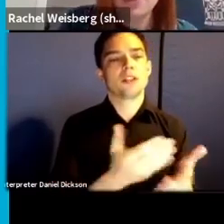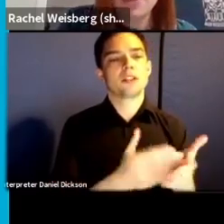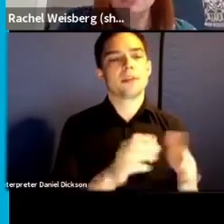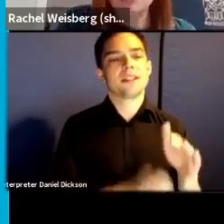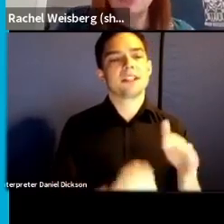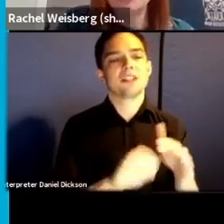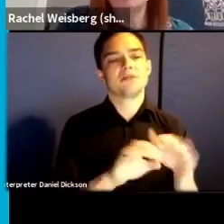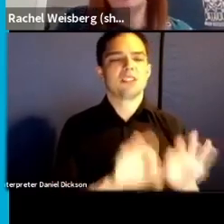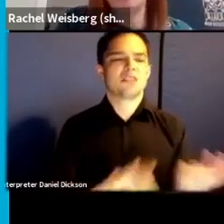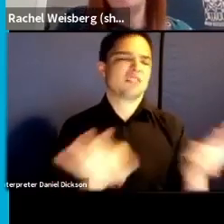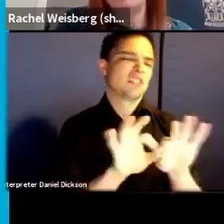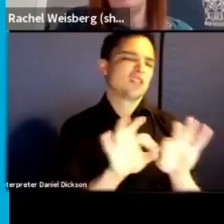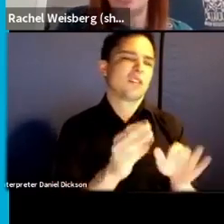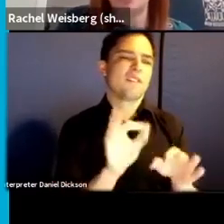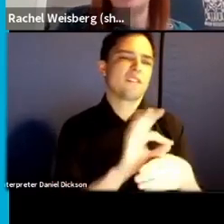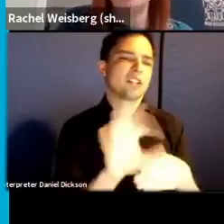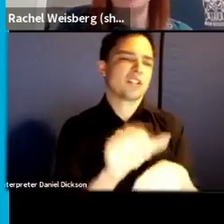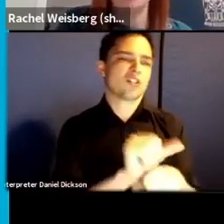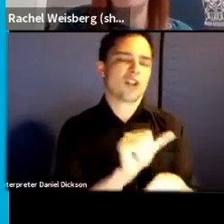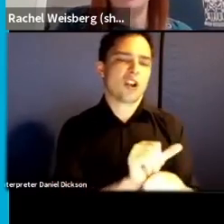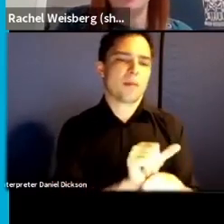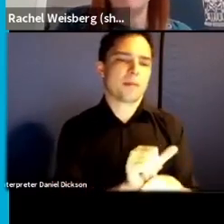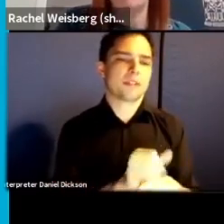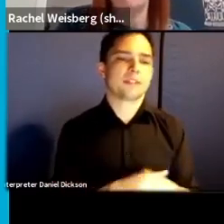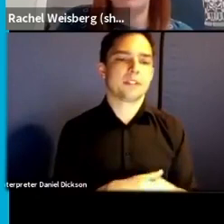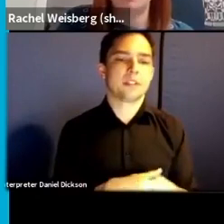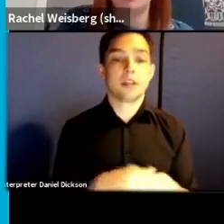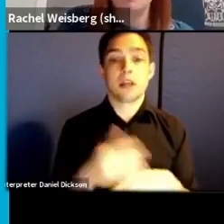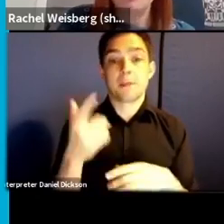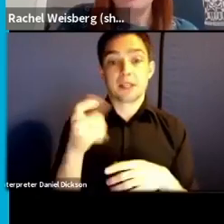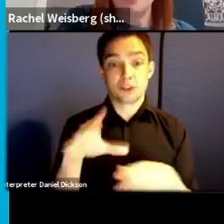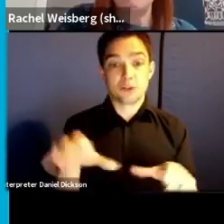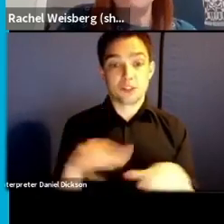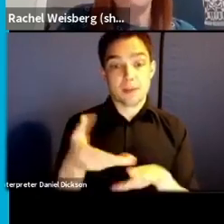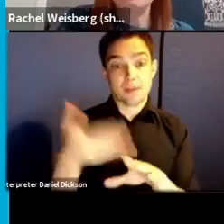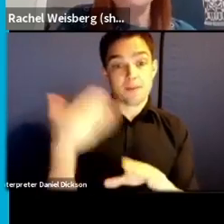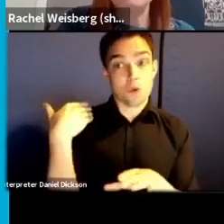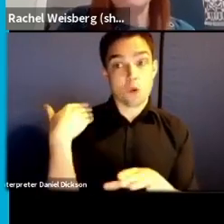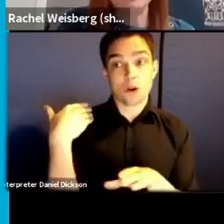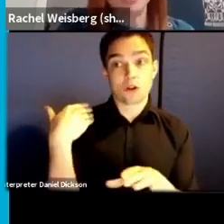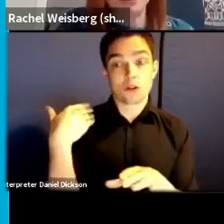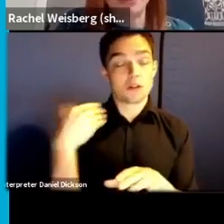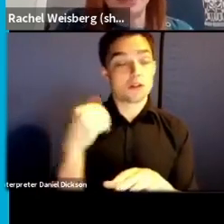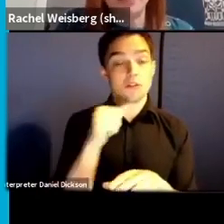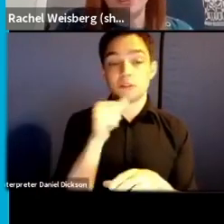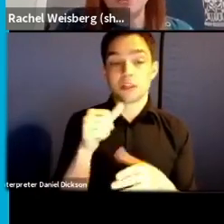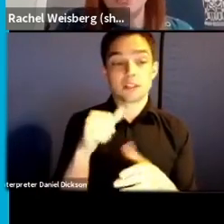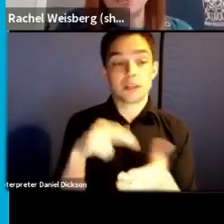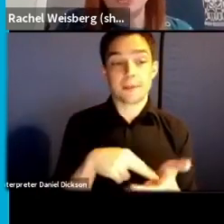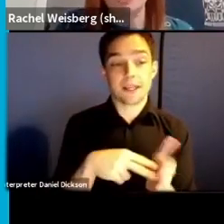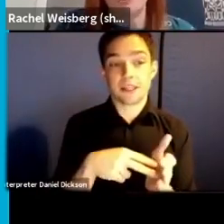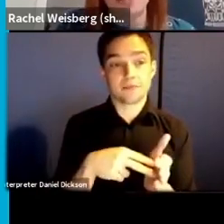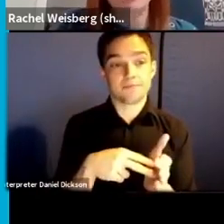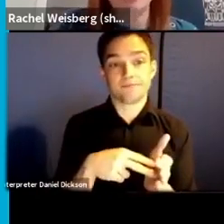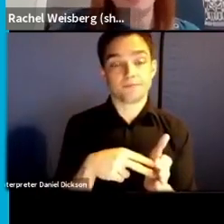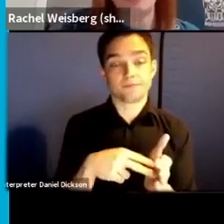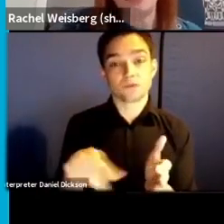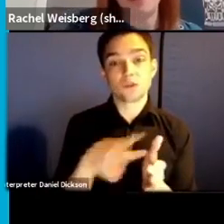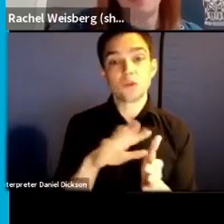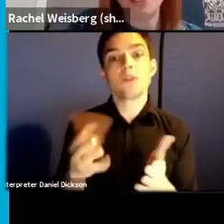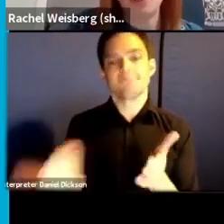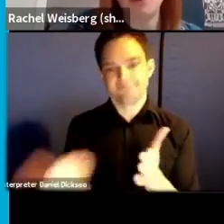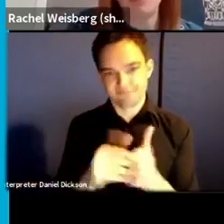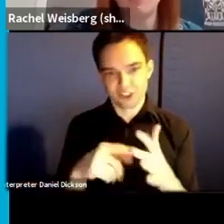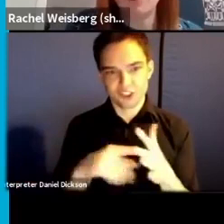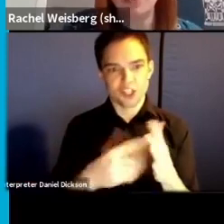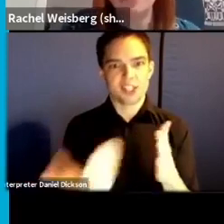job. And so I think just because you did it before doesn't necessarily mean that you absolutely have the